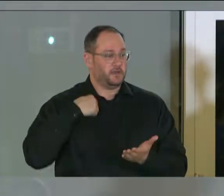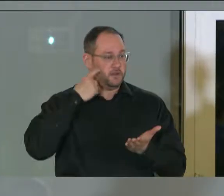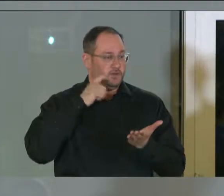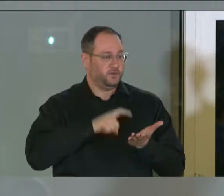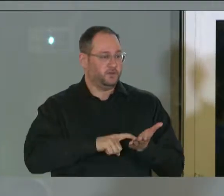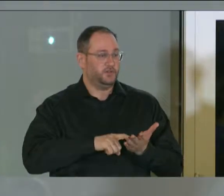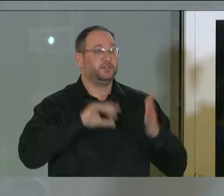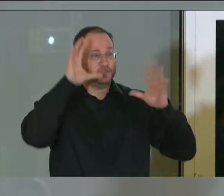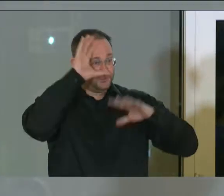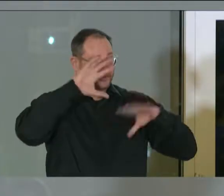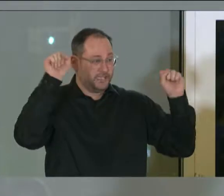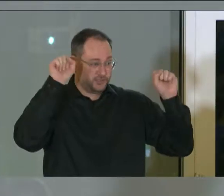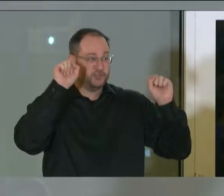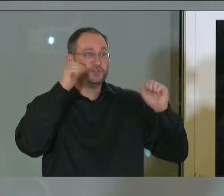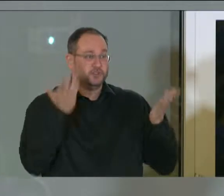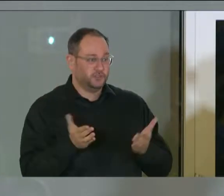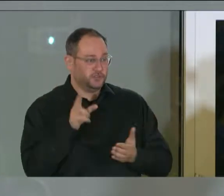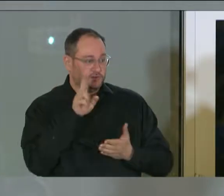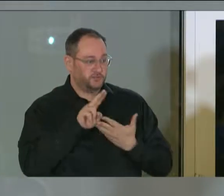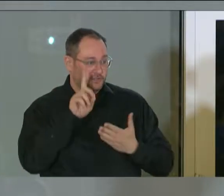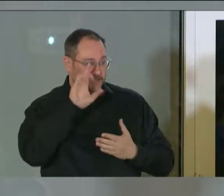understand is here, Dr. Louis Farabee.